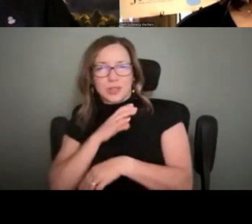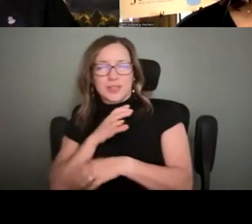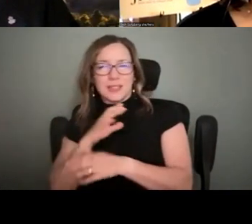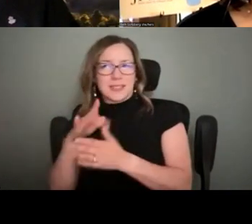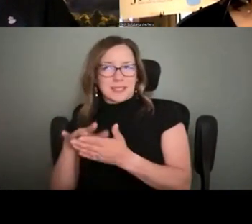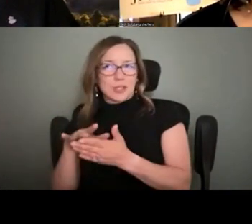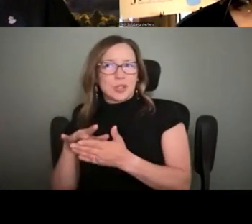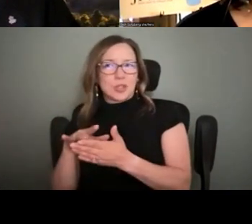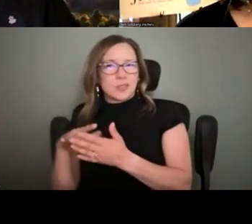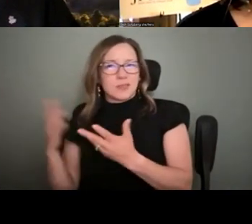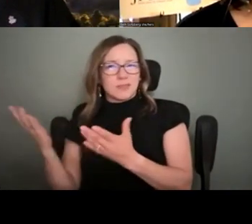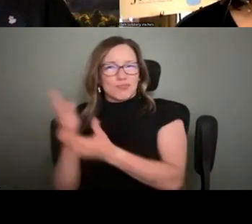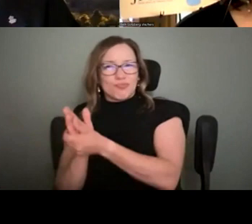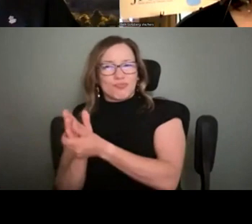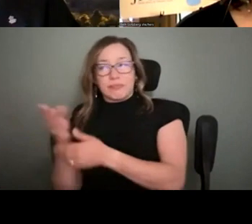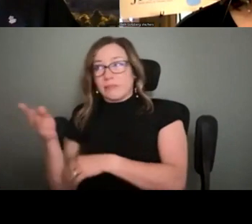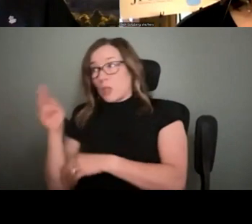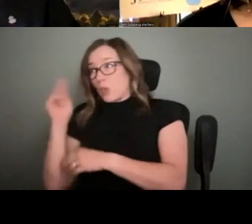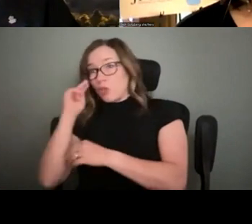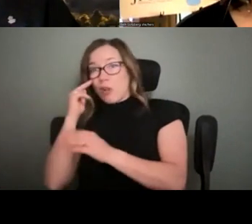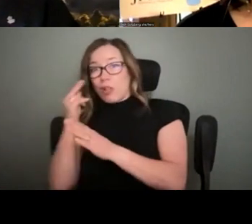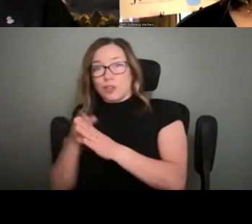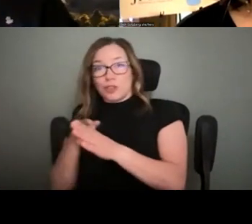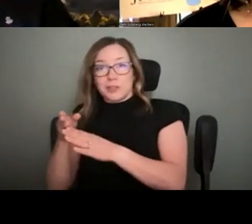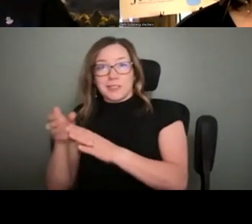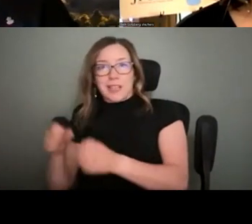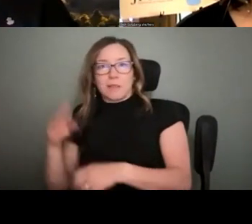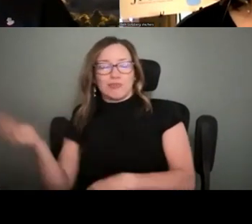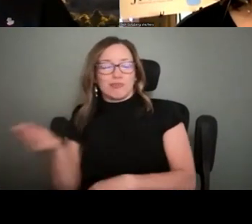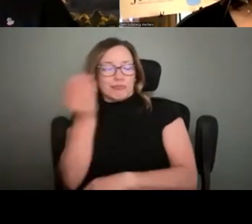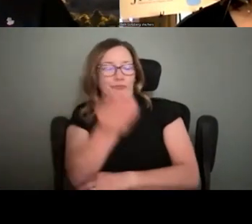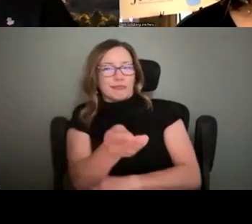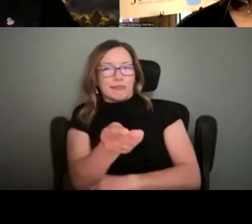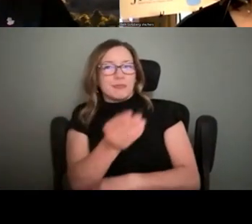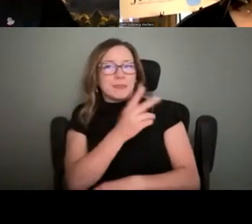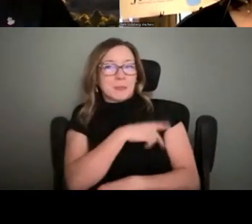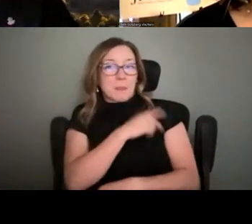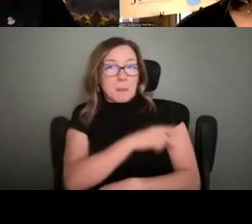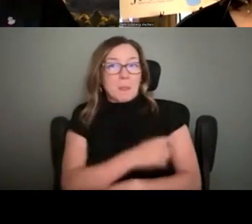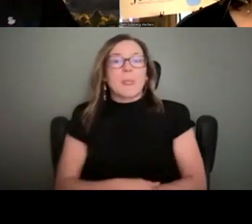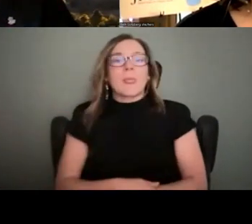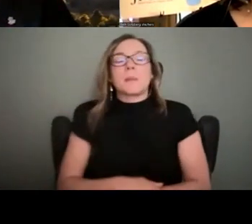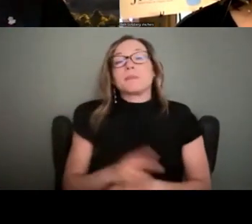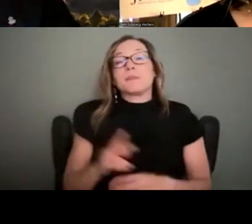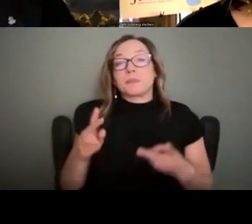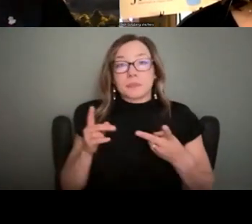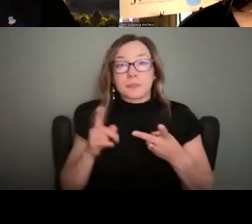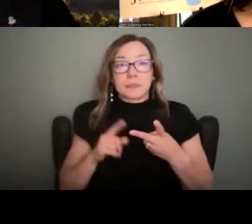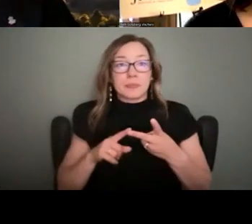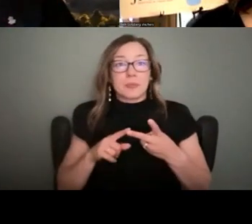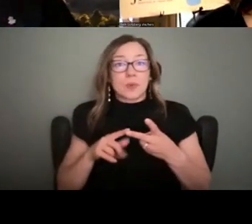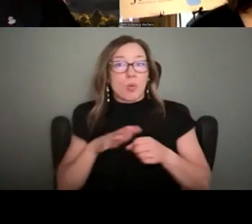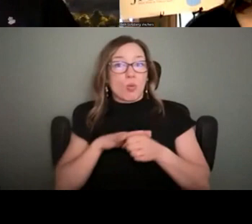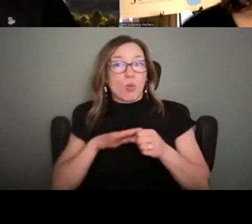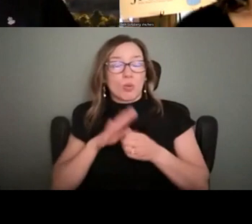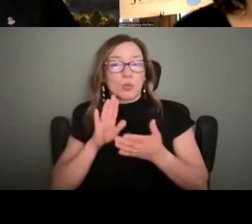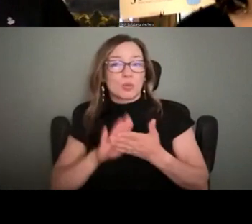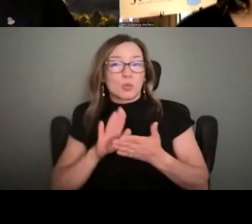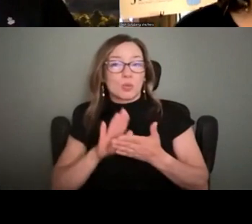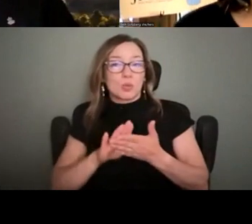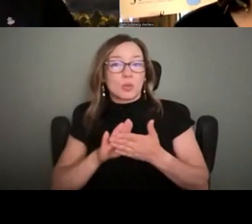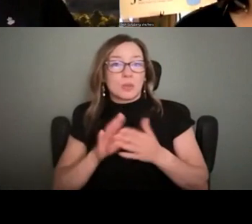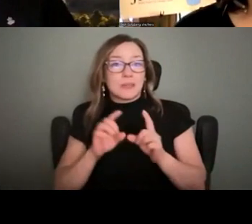together. That's one, medical providers. Two, we use our local school district